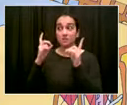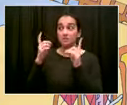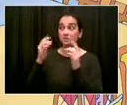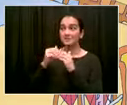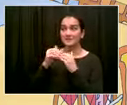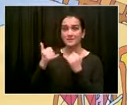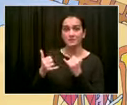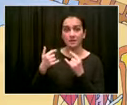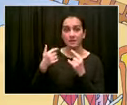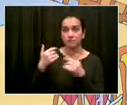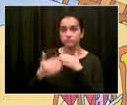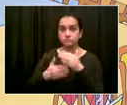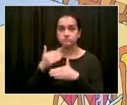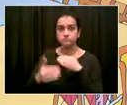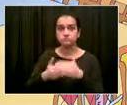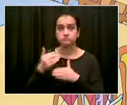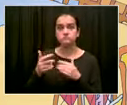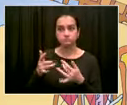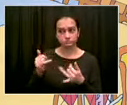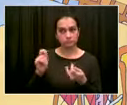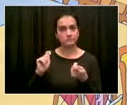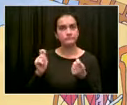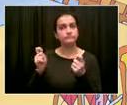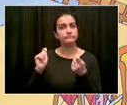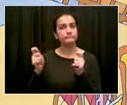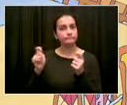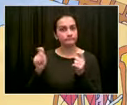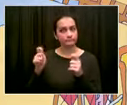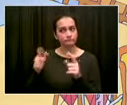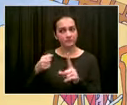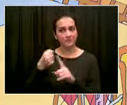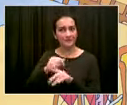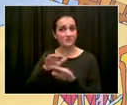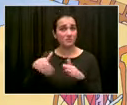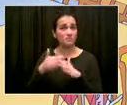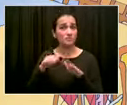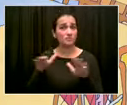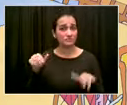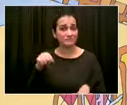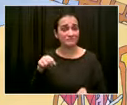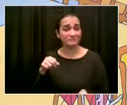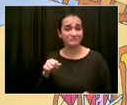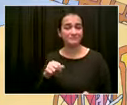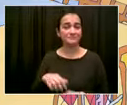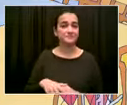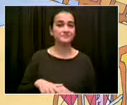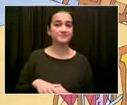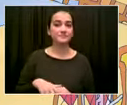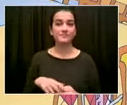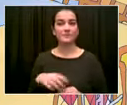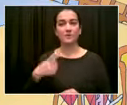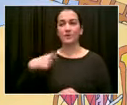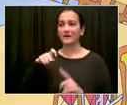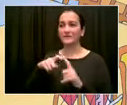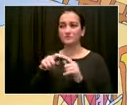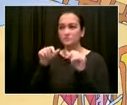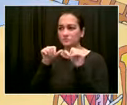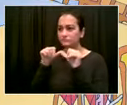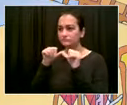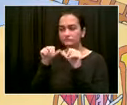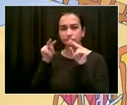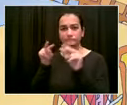something different. So we have learned here what can be done, 3K for all, pre-K for all. We want to